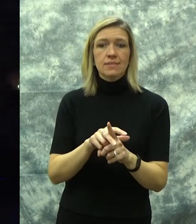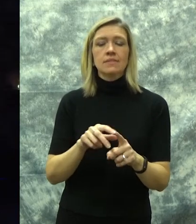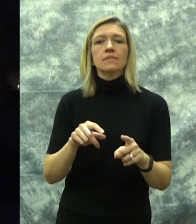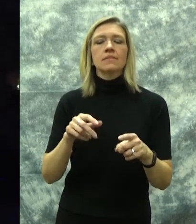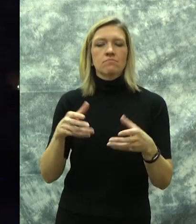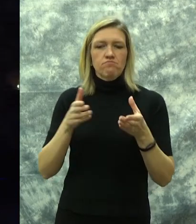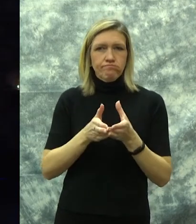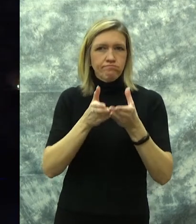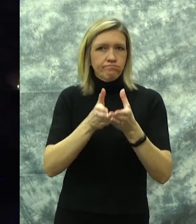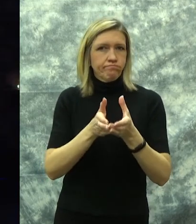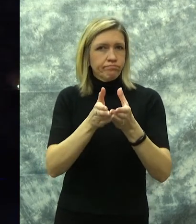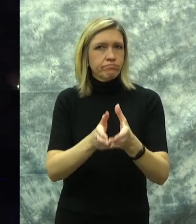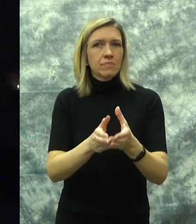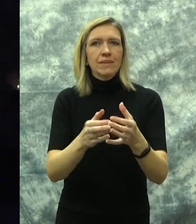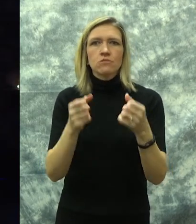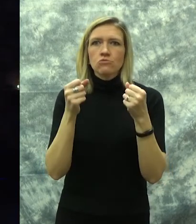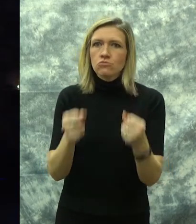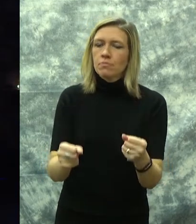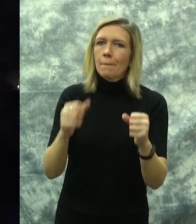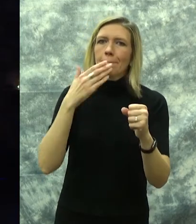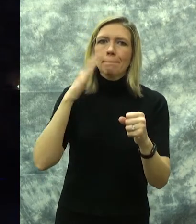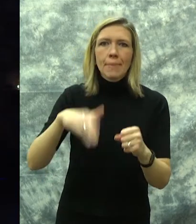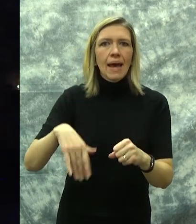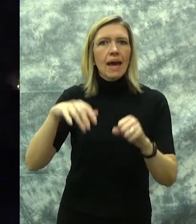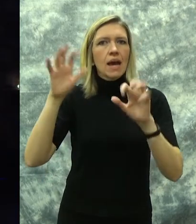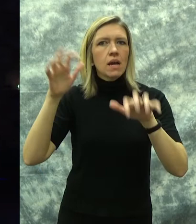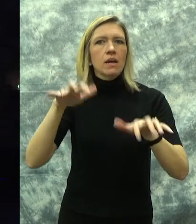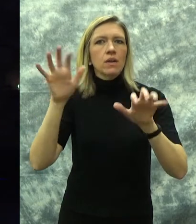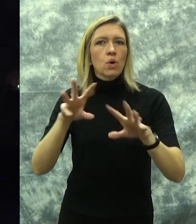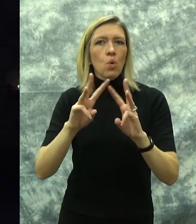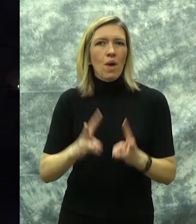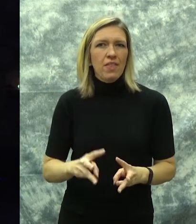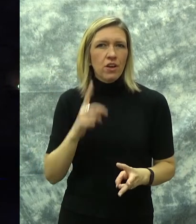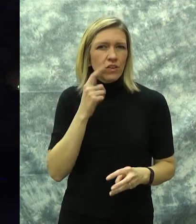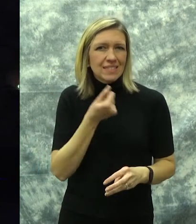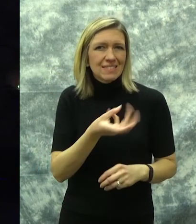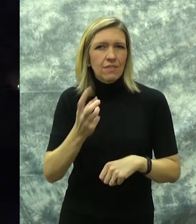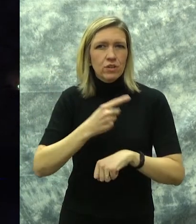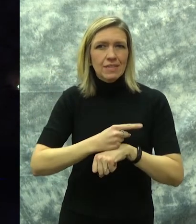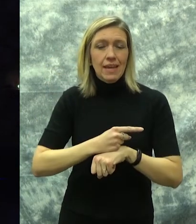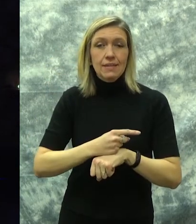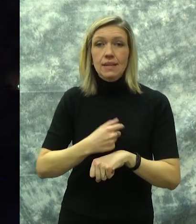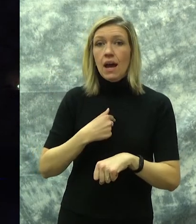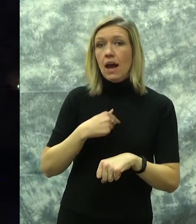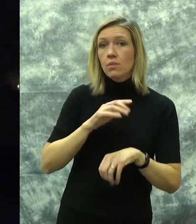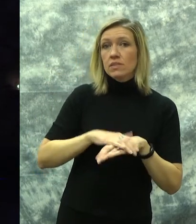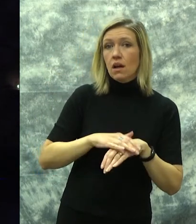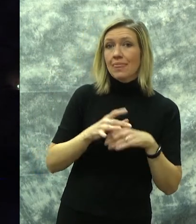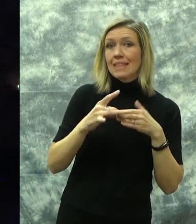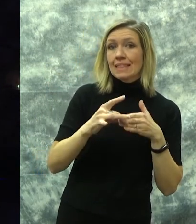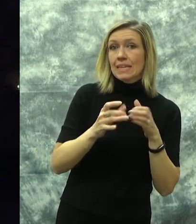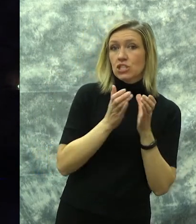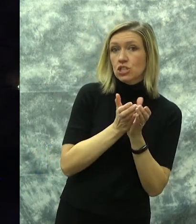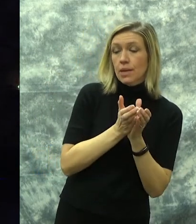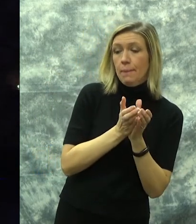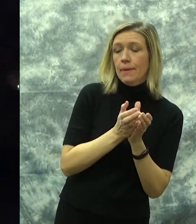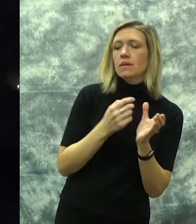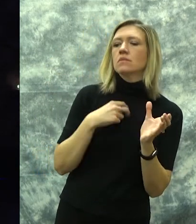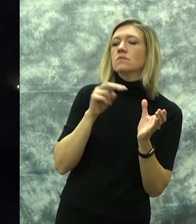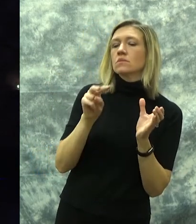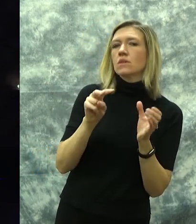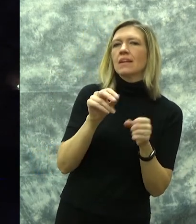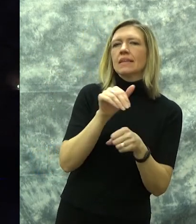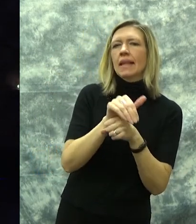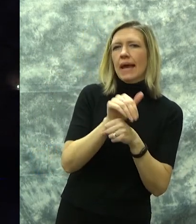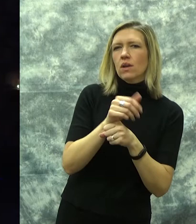heavy weather for several days. I was serving on the lead badge ship and was on watch on the bridge as night fell. The visibility